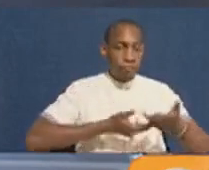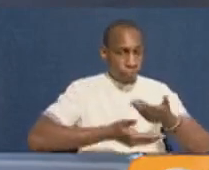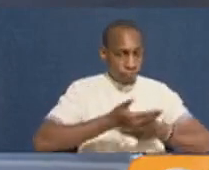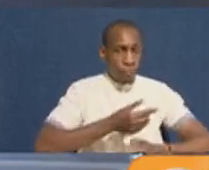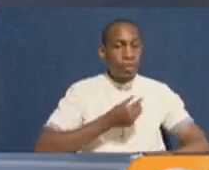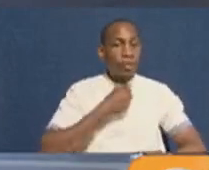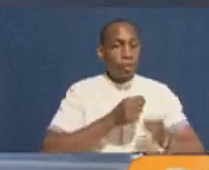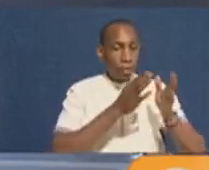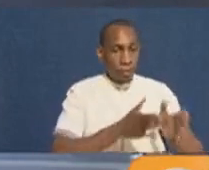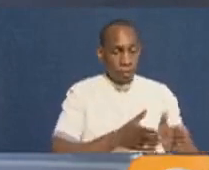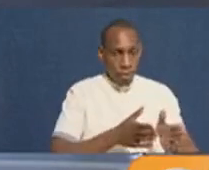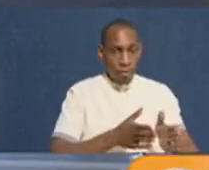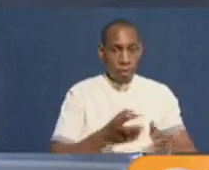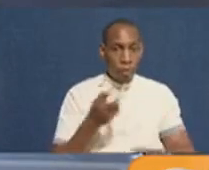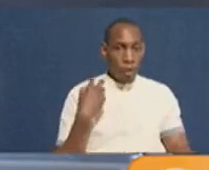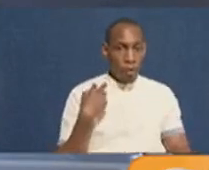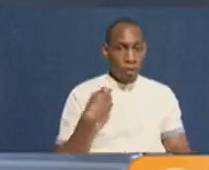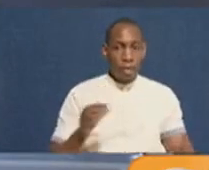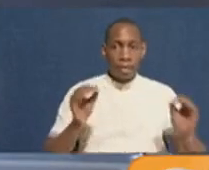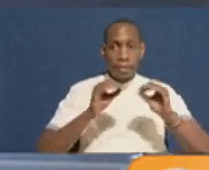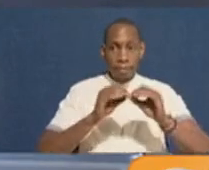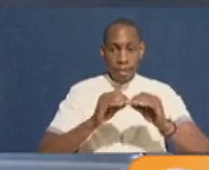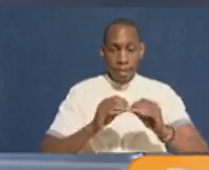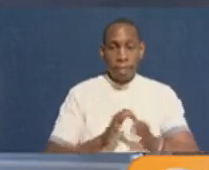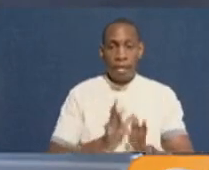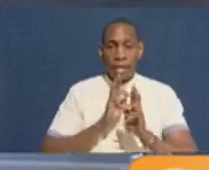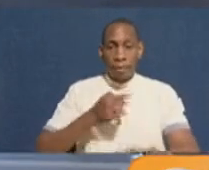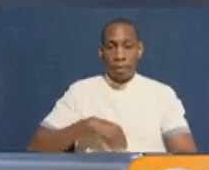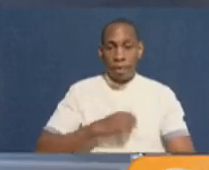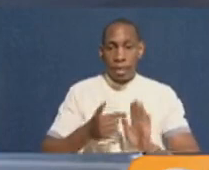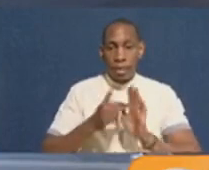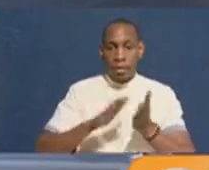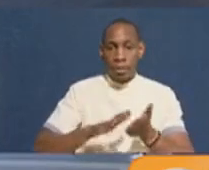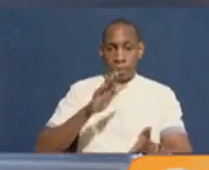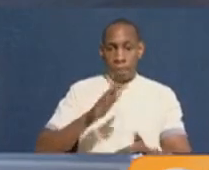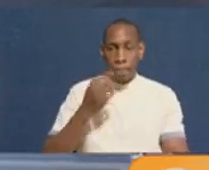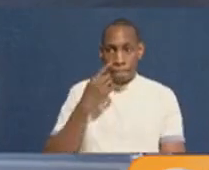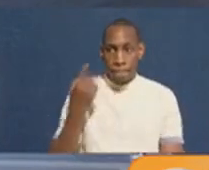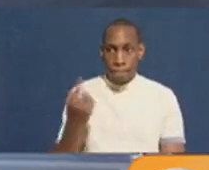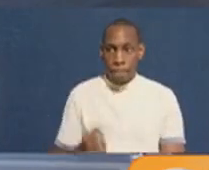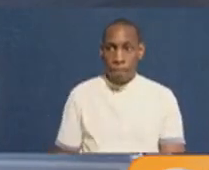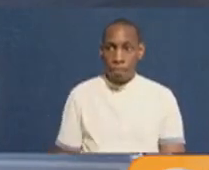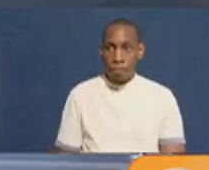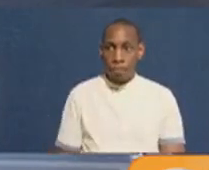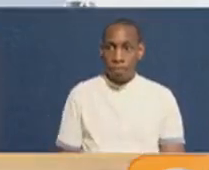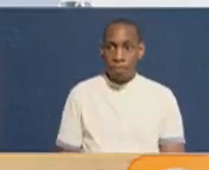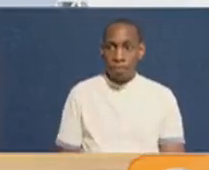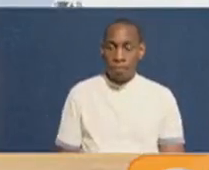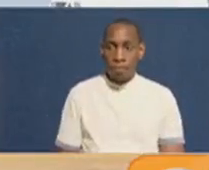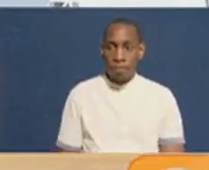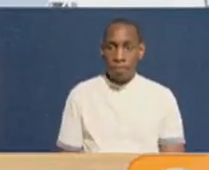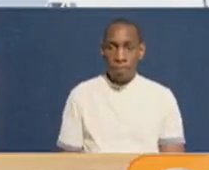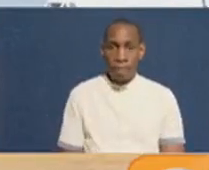union officials in consultative meetings. Faizal Ahmed has more on this story.